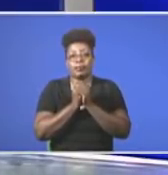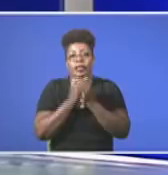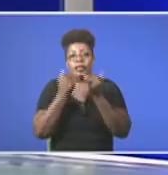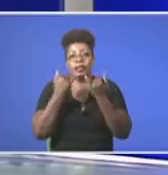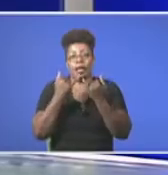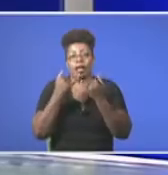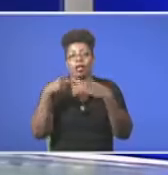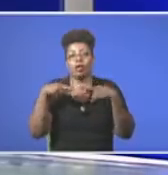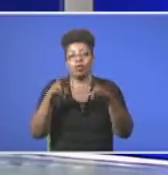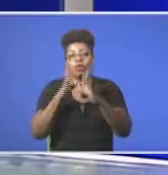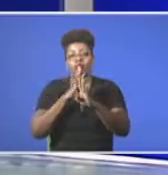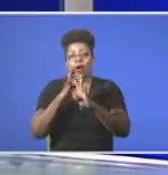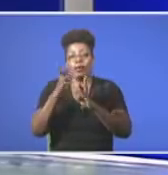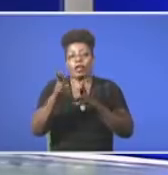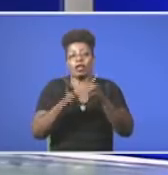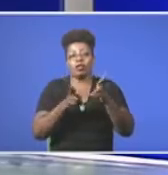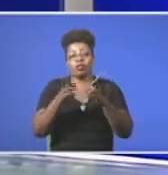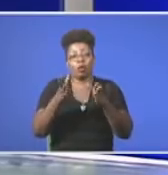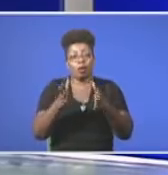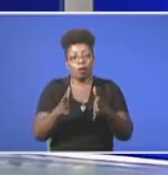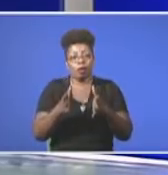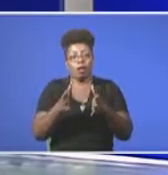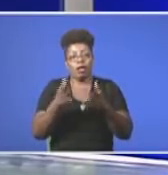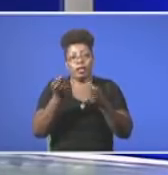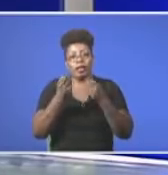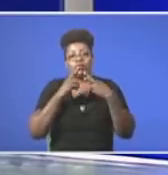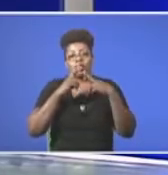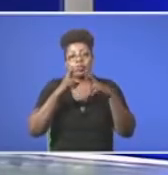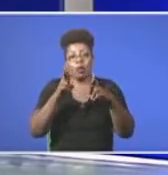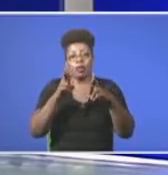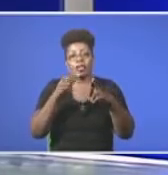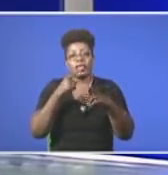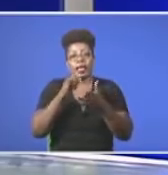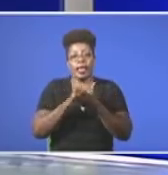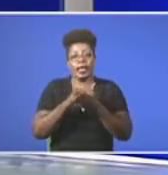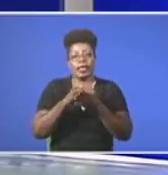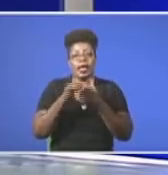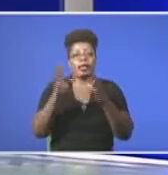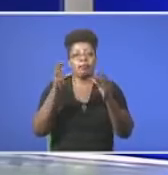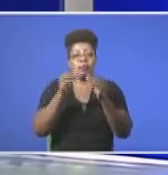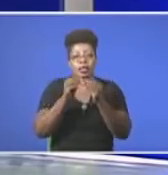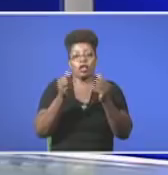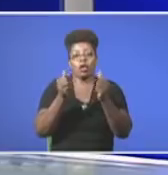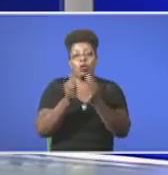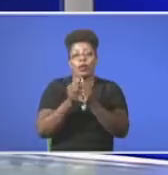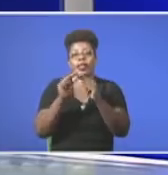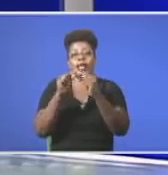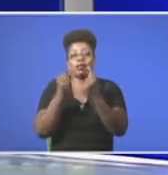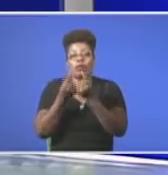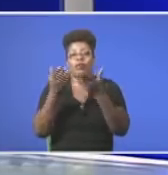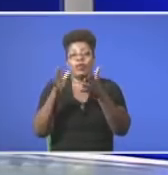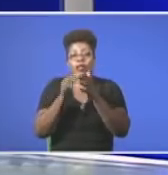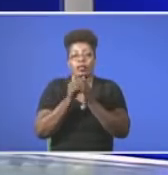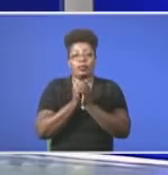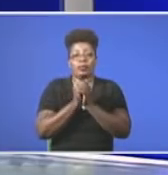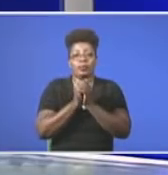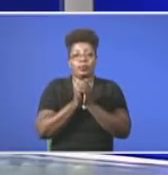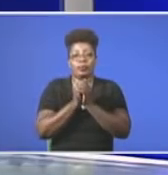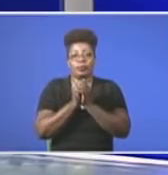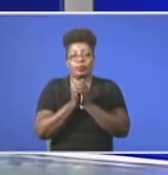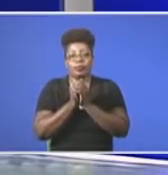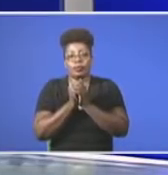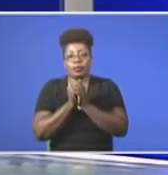Traffic Controller Ross Smith to get a response to the bus drivers' concerns. He says he's had meetings with the group already and looks forward to working with them.